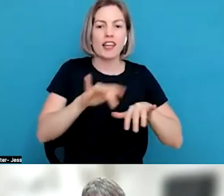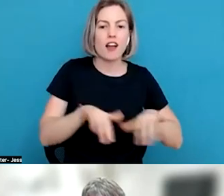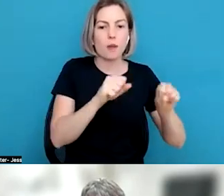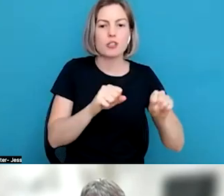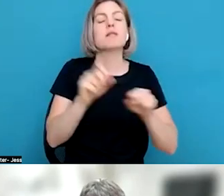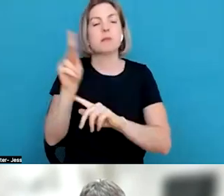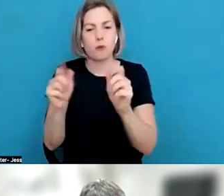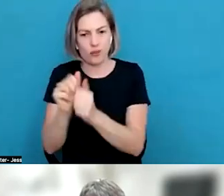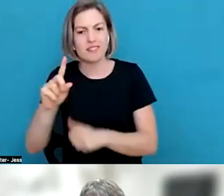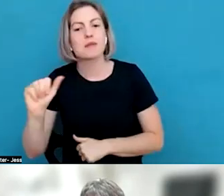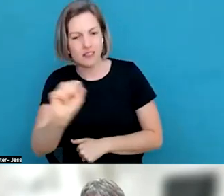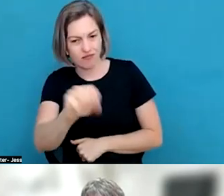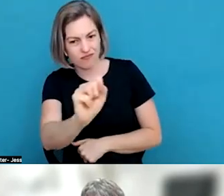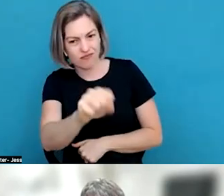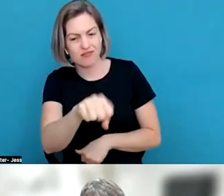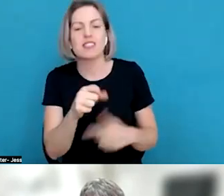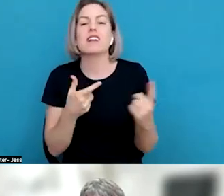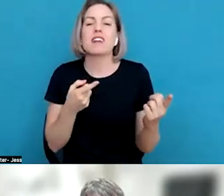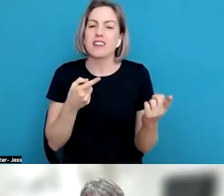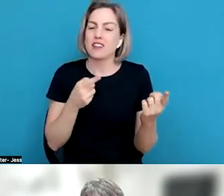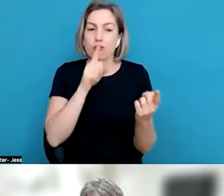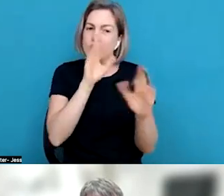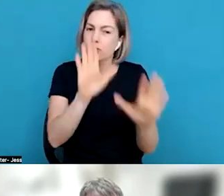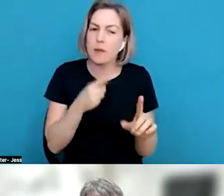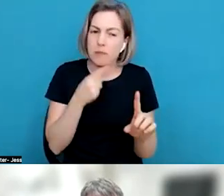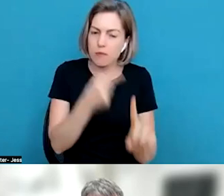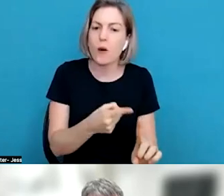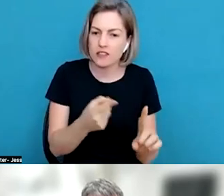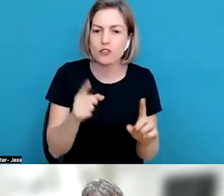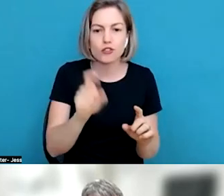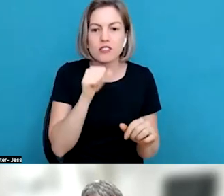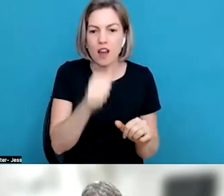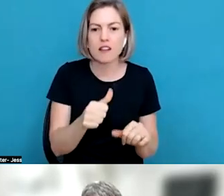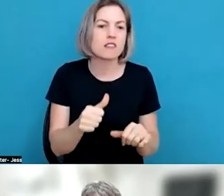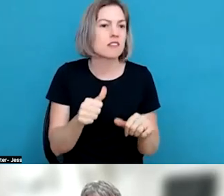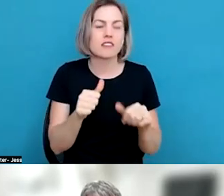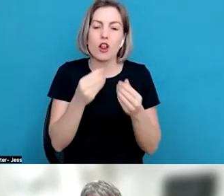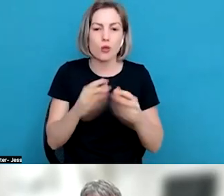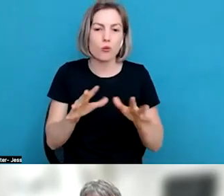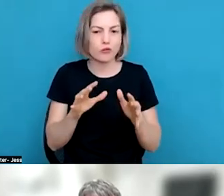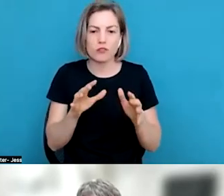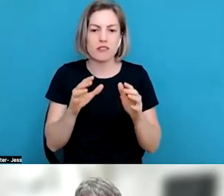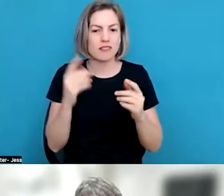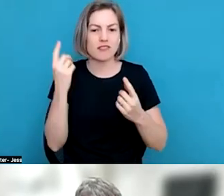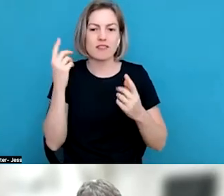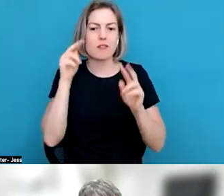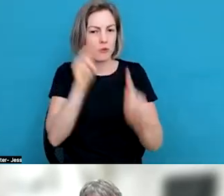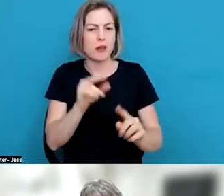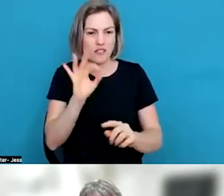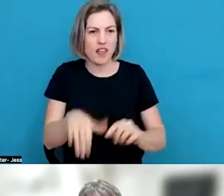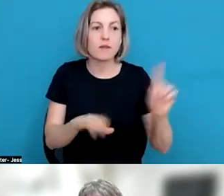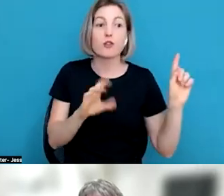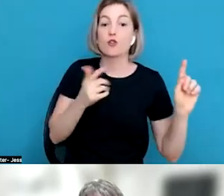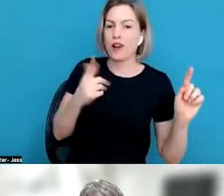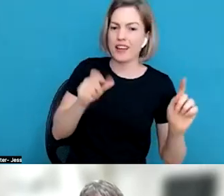with disabilities. And I just, that's an excellent point. We shouldn't lose track of that. Yeah, and I think the